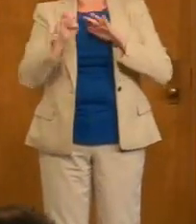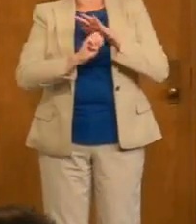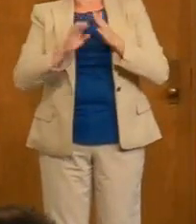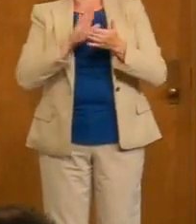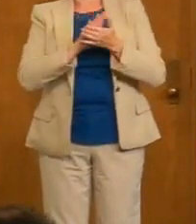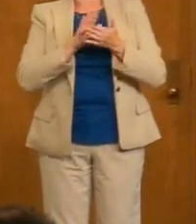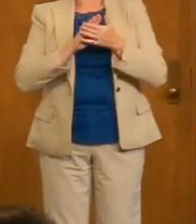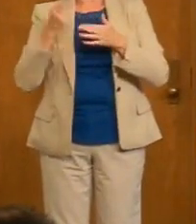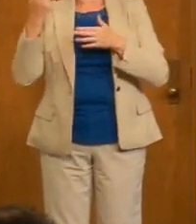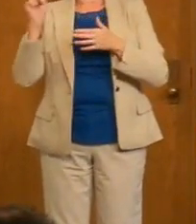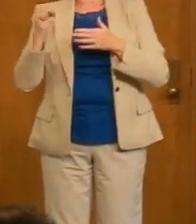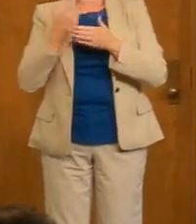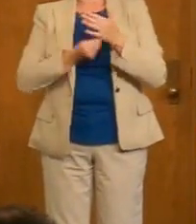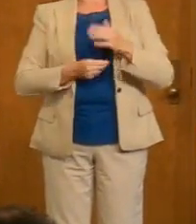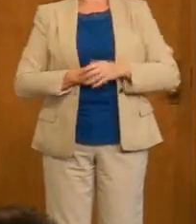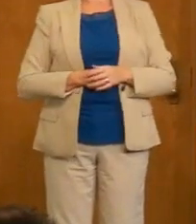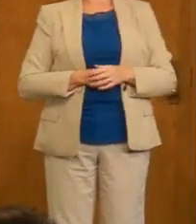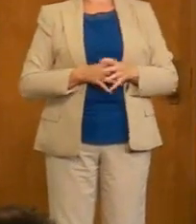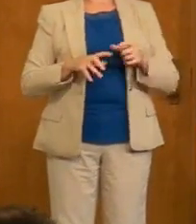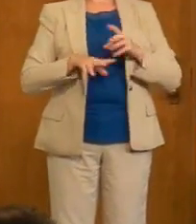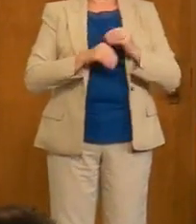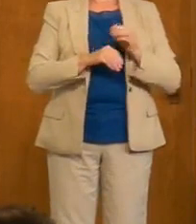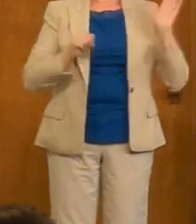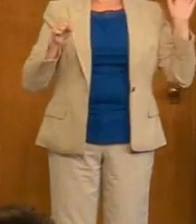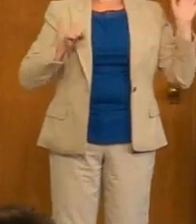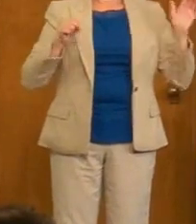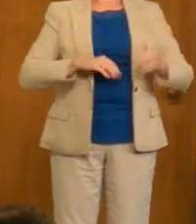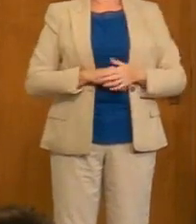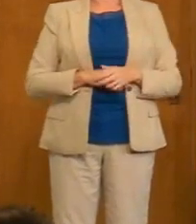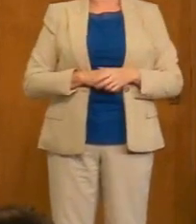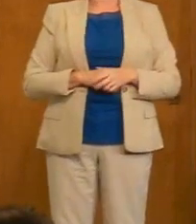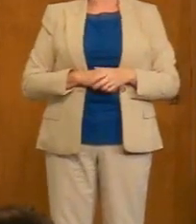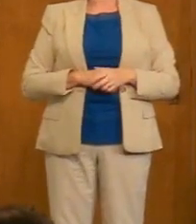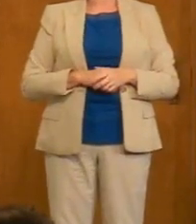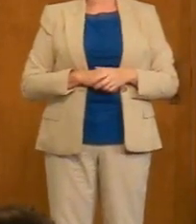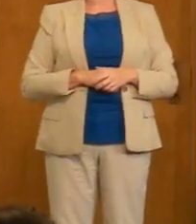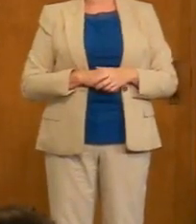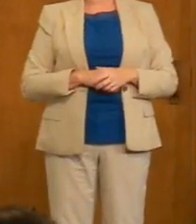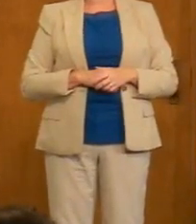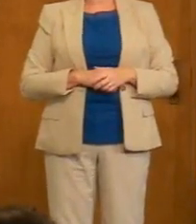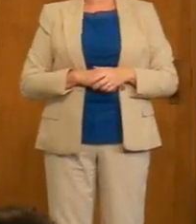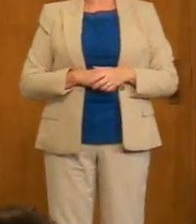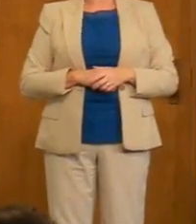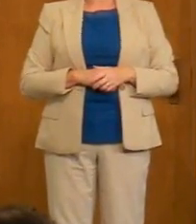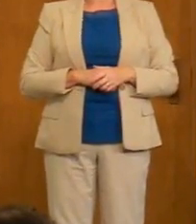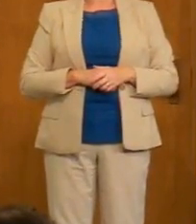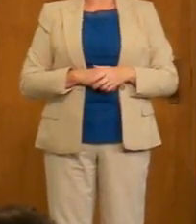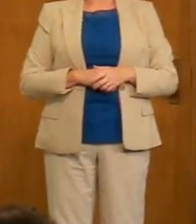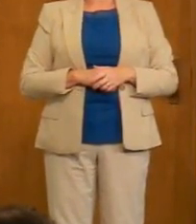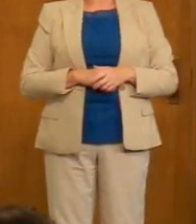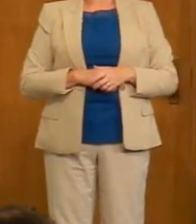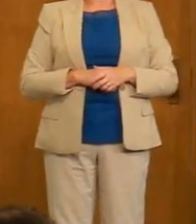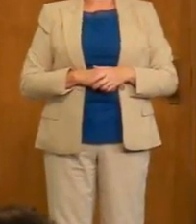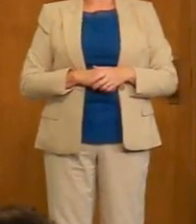testing program. And I think Scott had mentioned we're very grateful for the agreement that we had with our healthcare